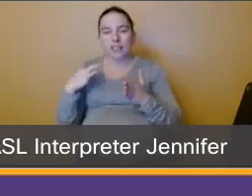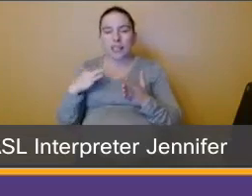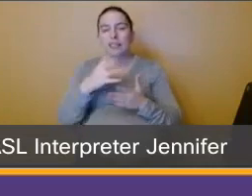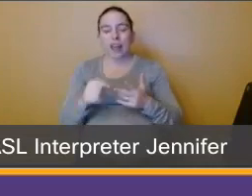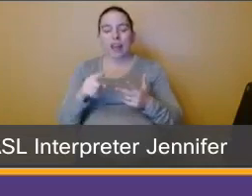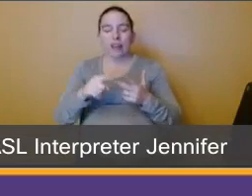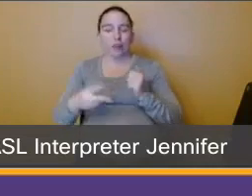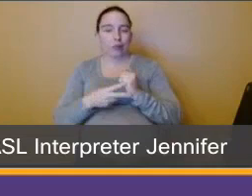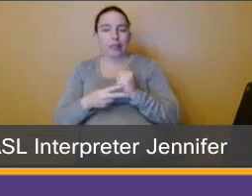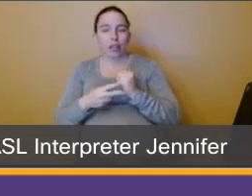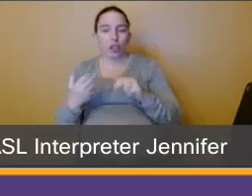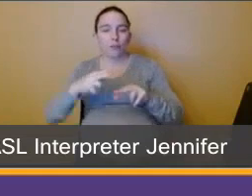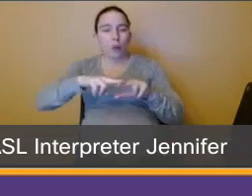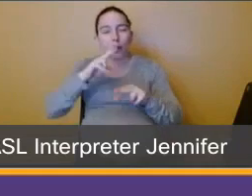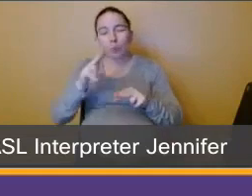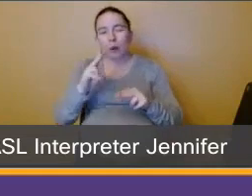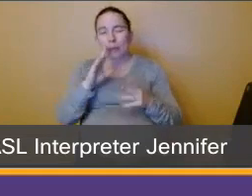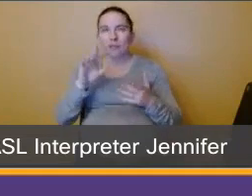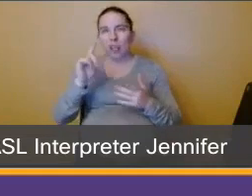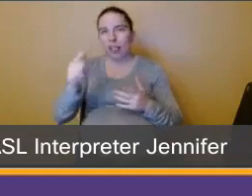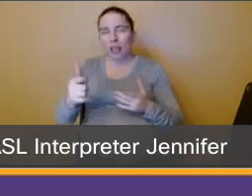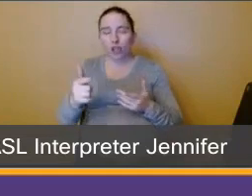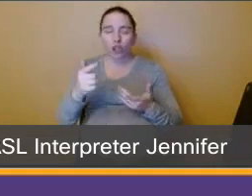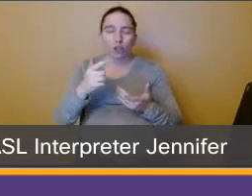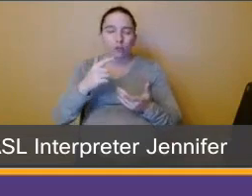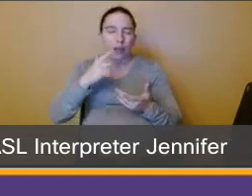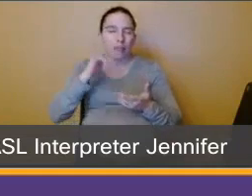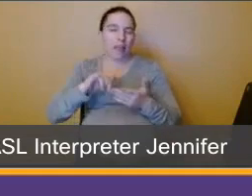coming probably, later in the quarter,